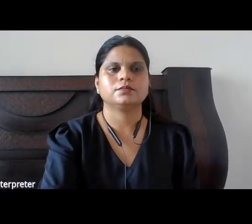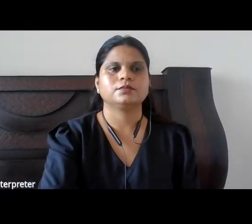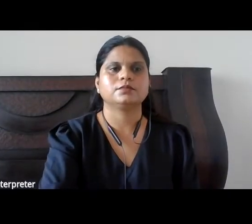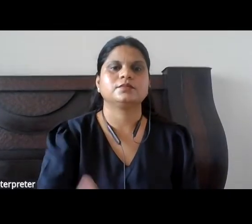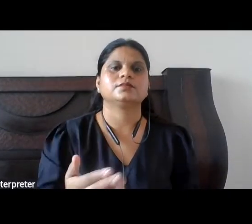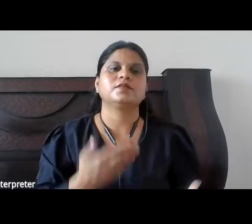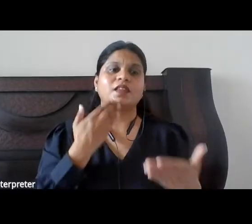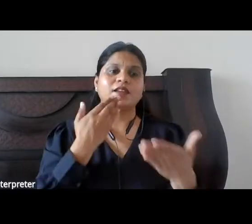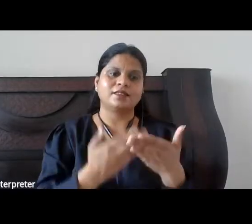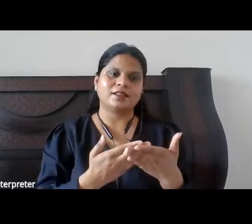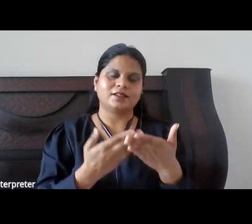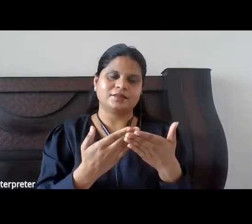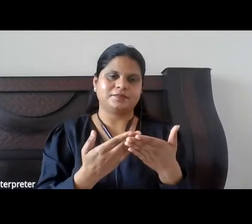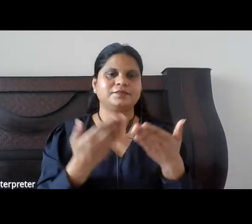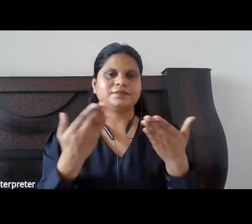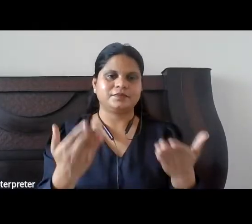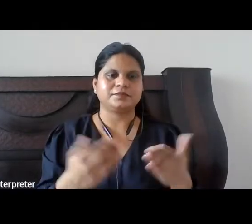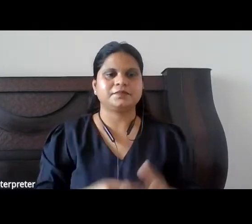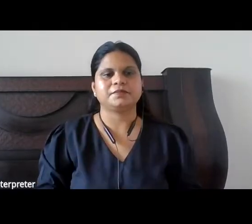Pratik. And